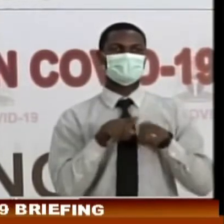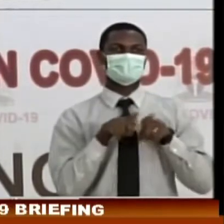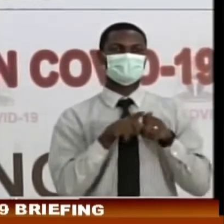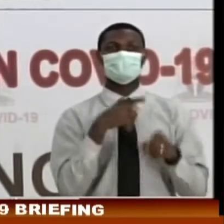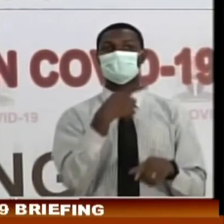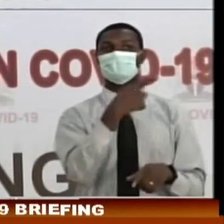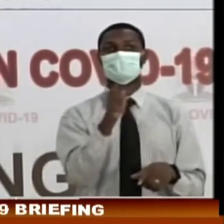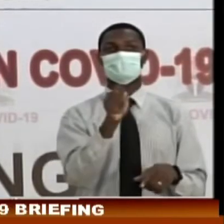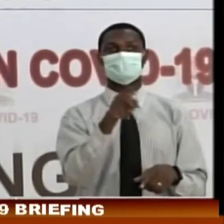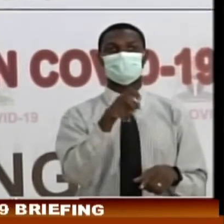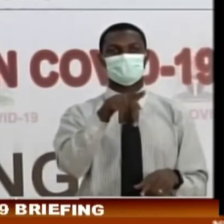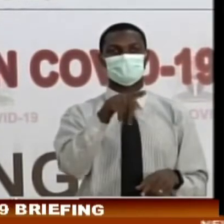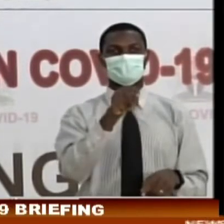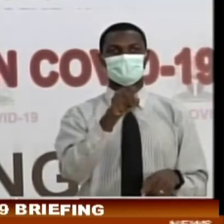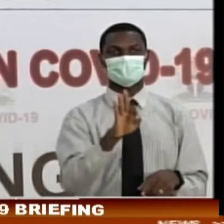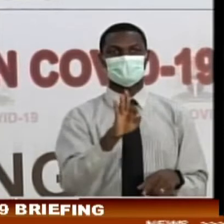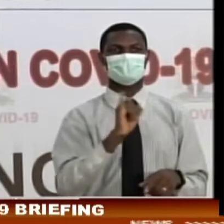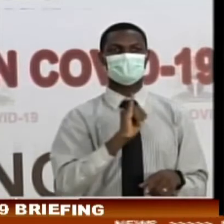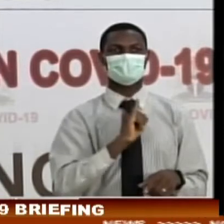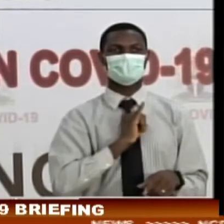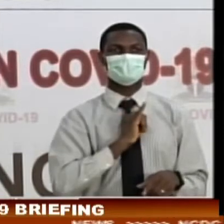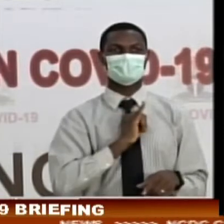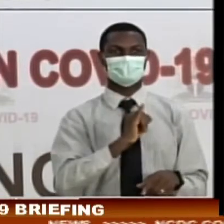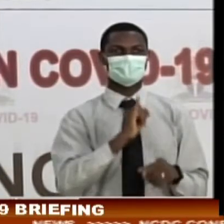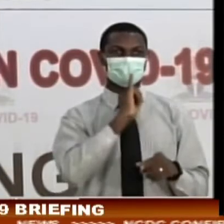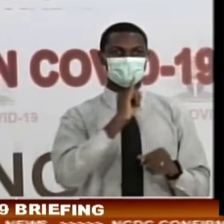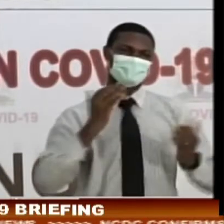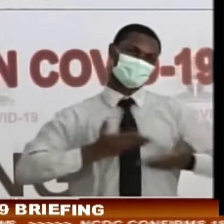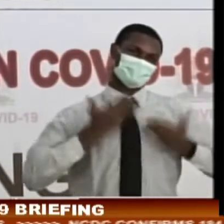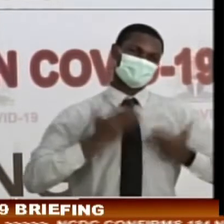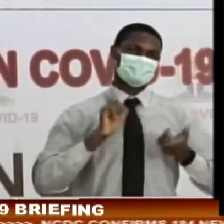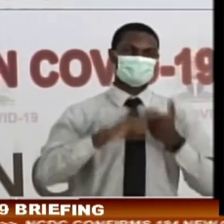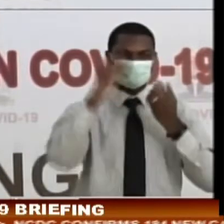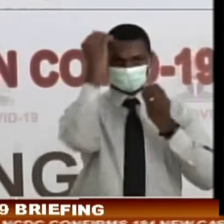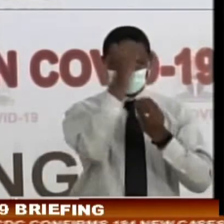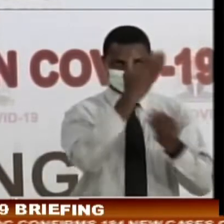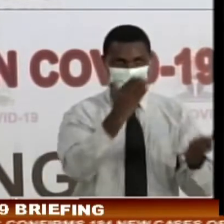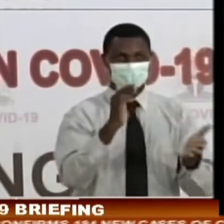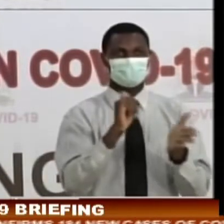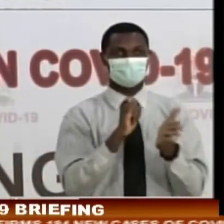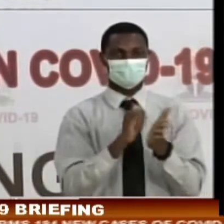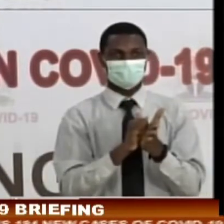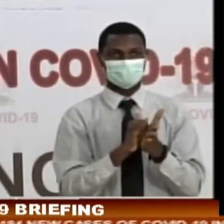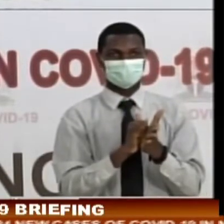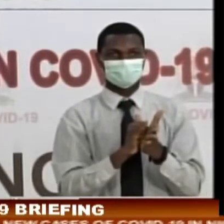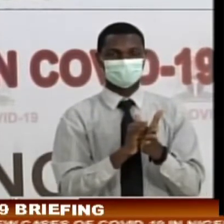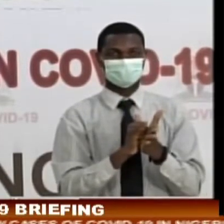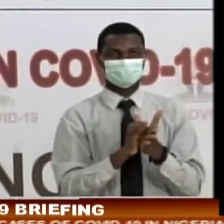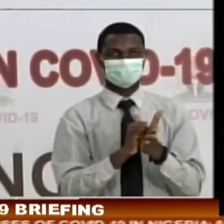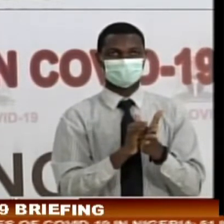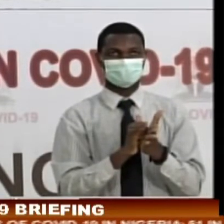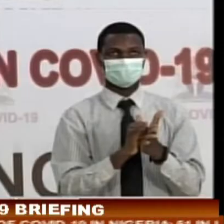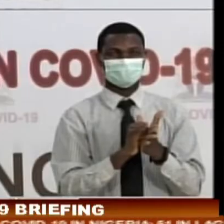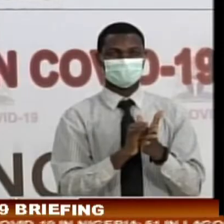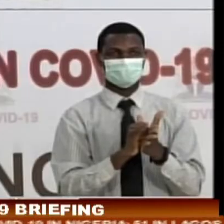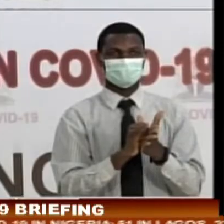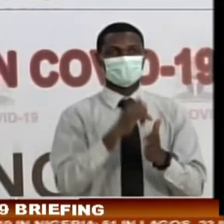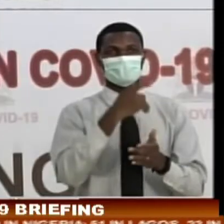force is pleased to inform you that it has facilitated the visit of the national